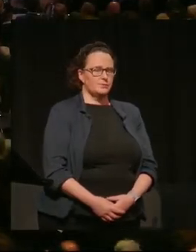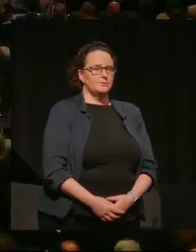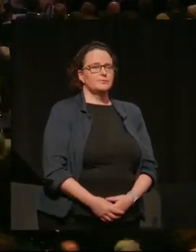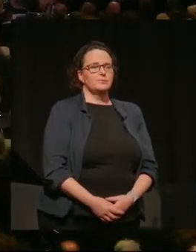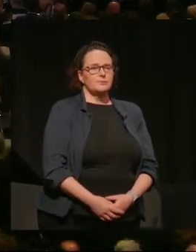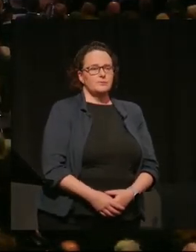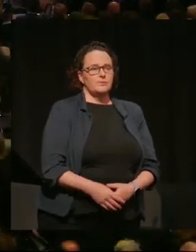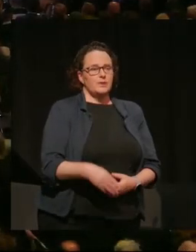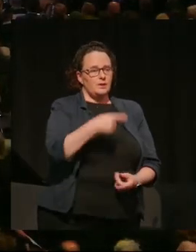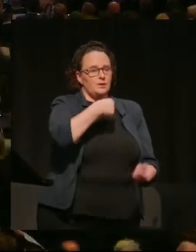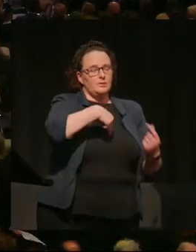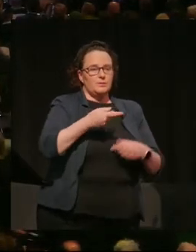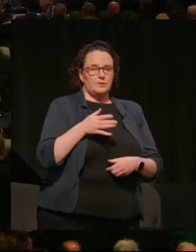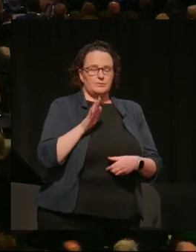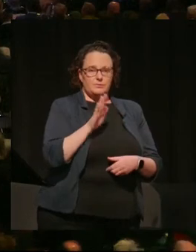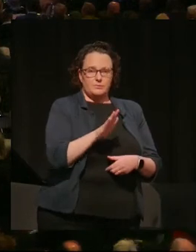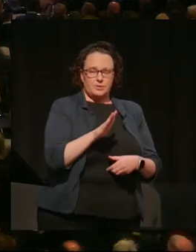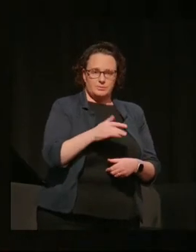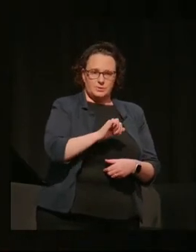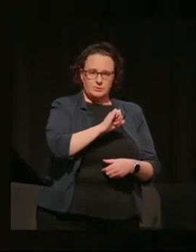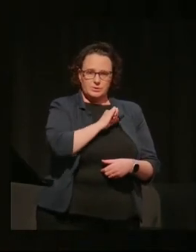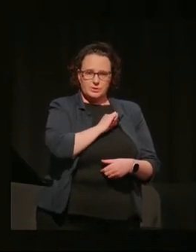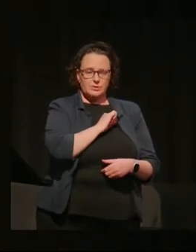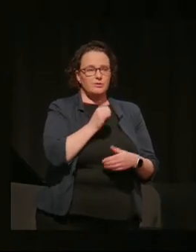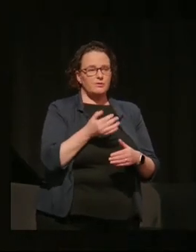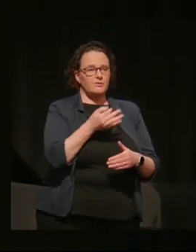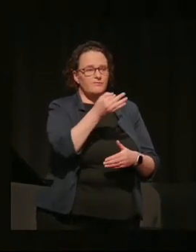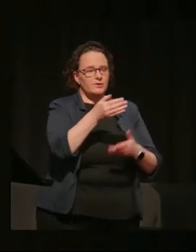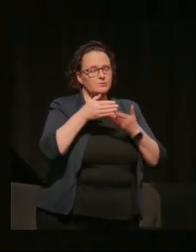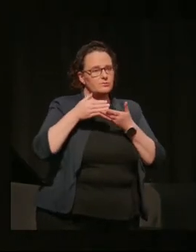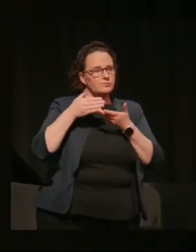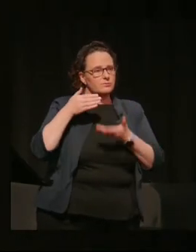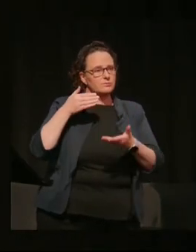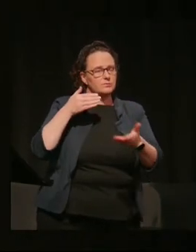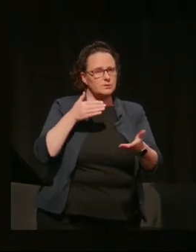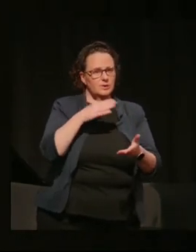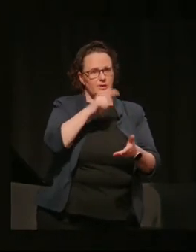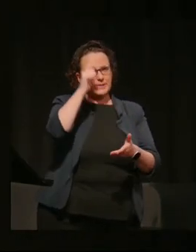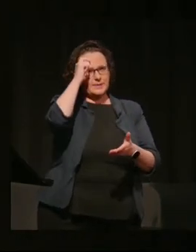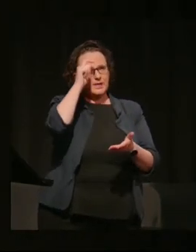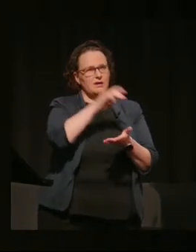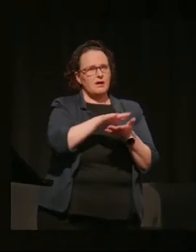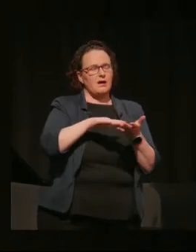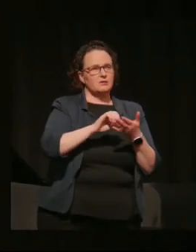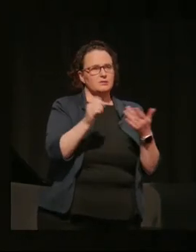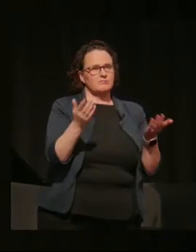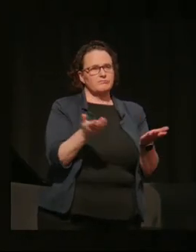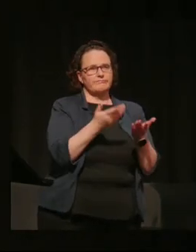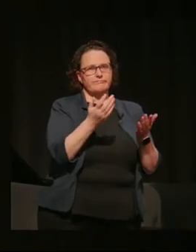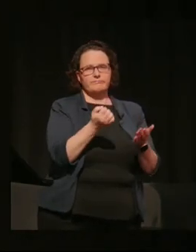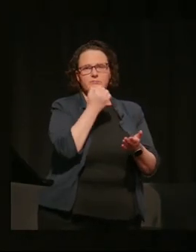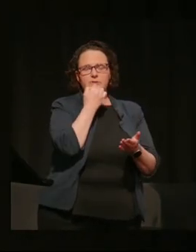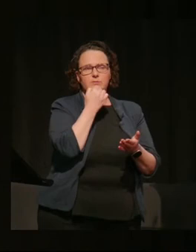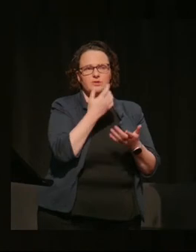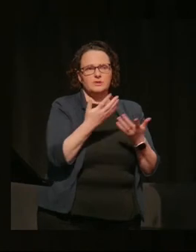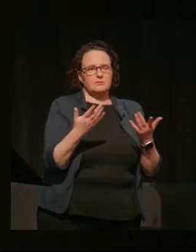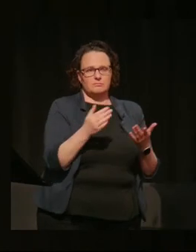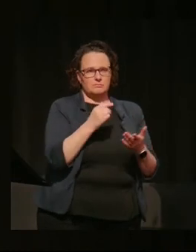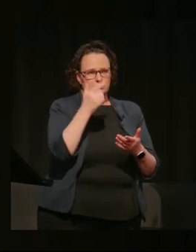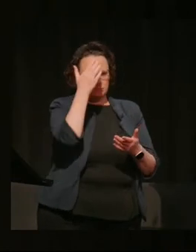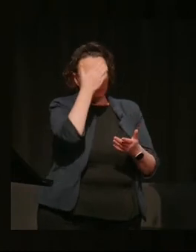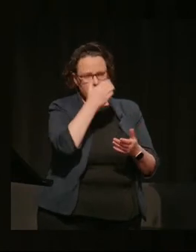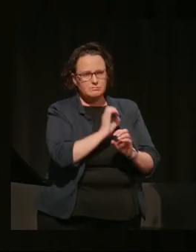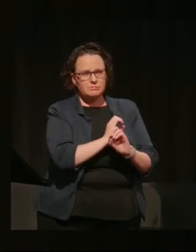We must prevent future generations from thinking of the Holocaust in terms of anonymous, faceless numbers.